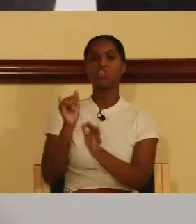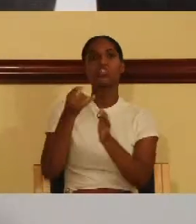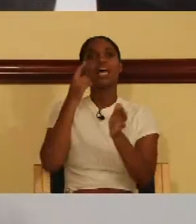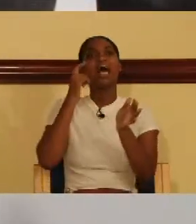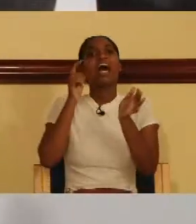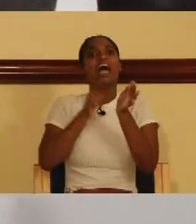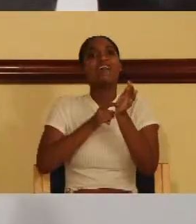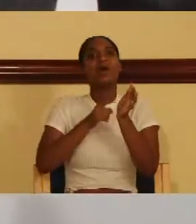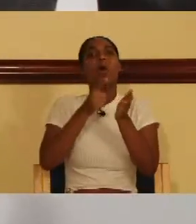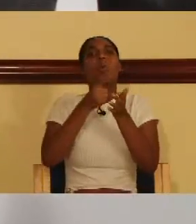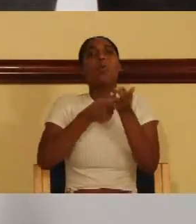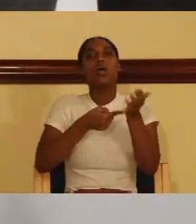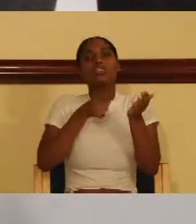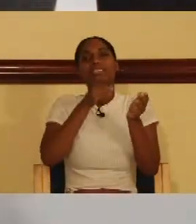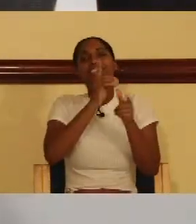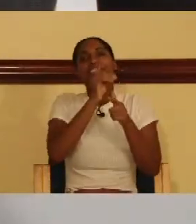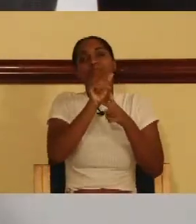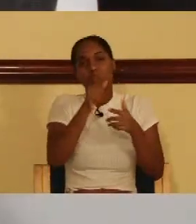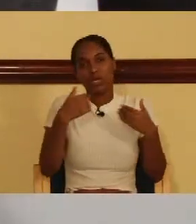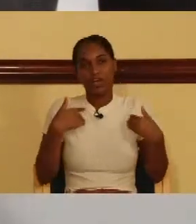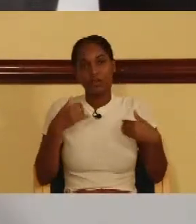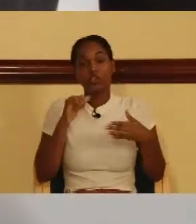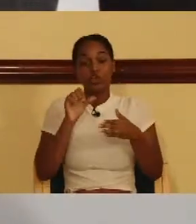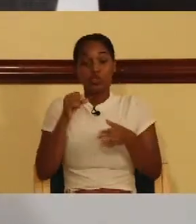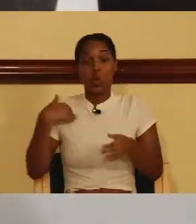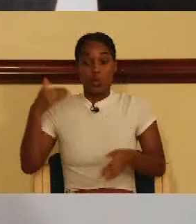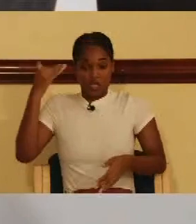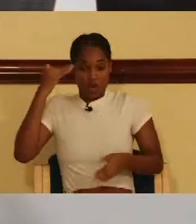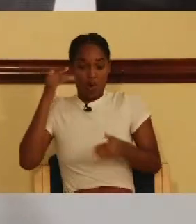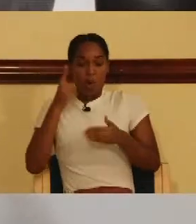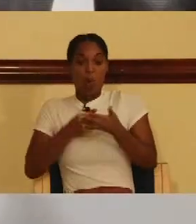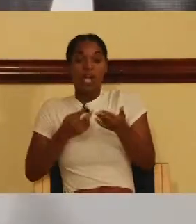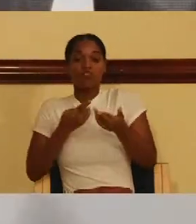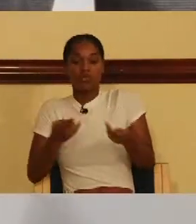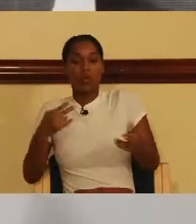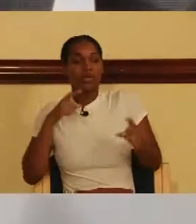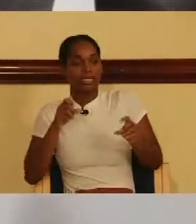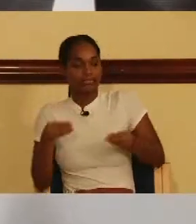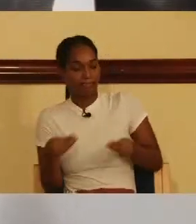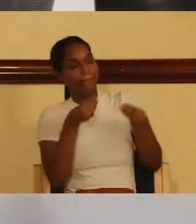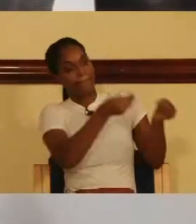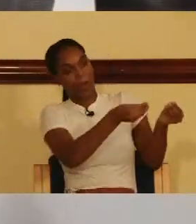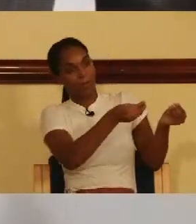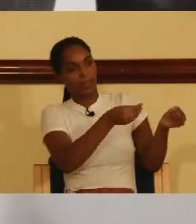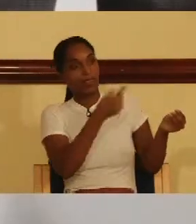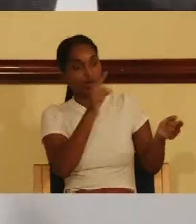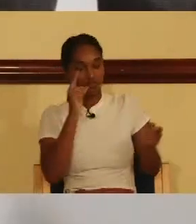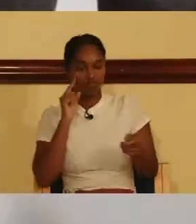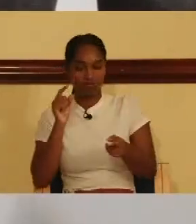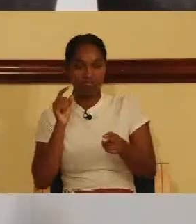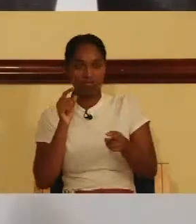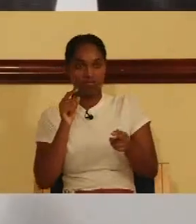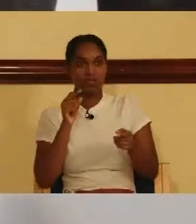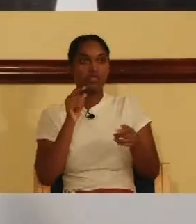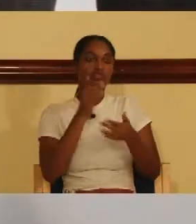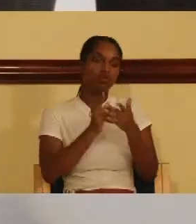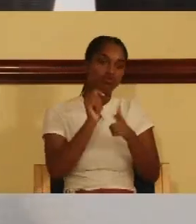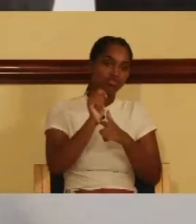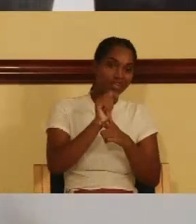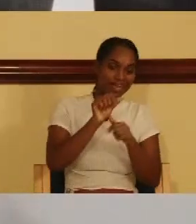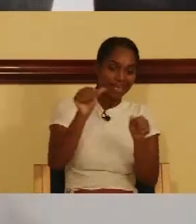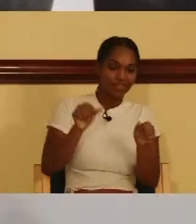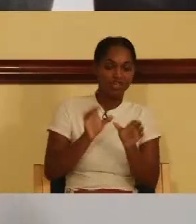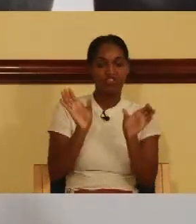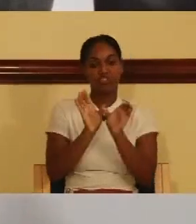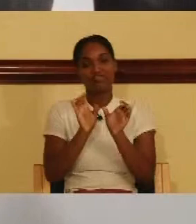the type of disability, so we know what are the resources that we would need once you have selected a particular training area or